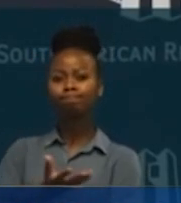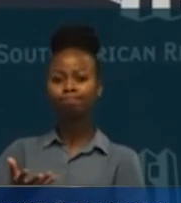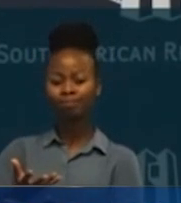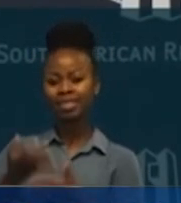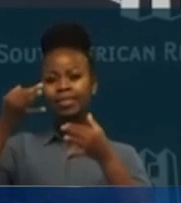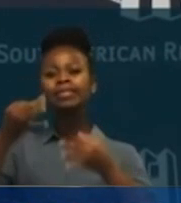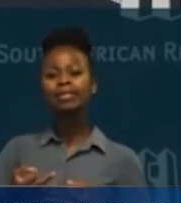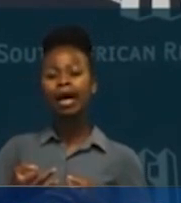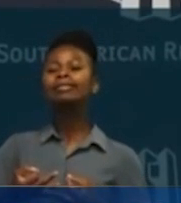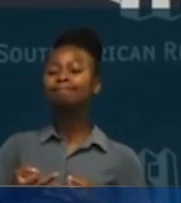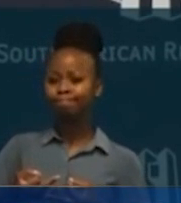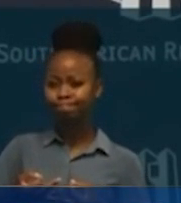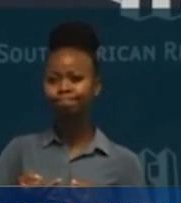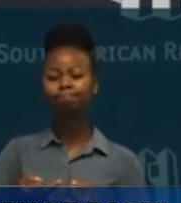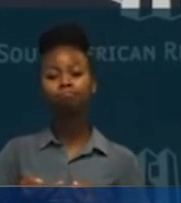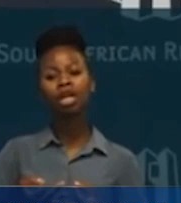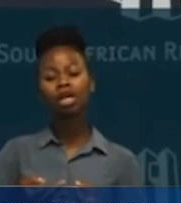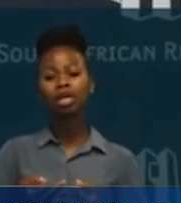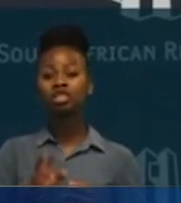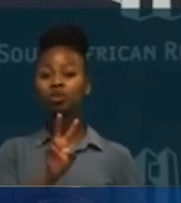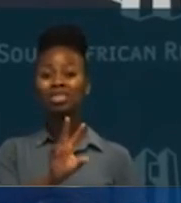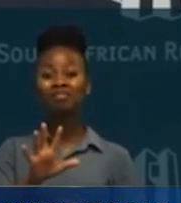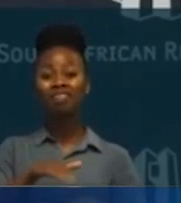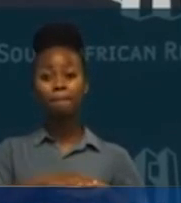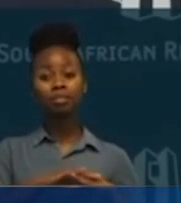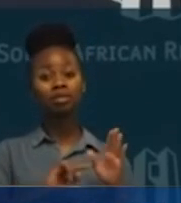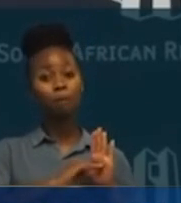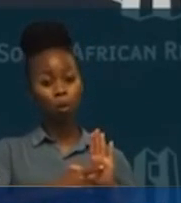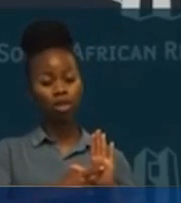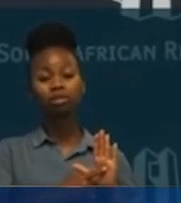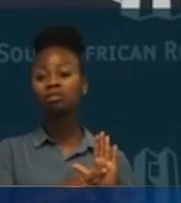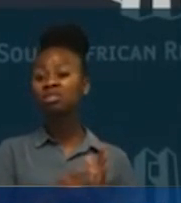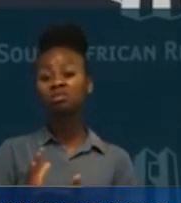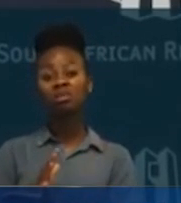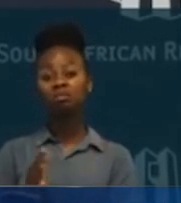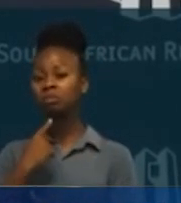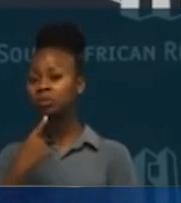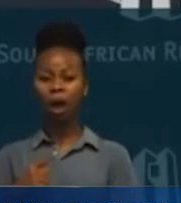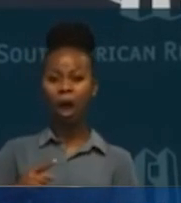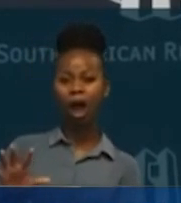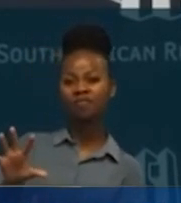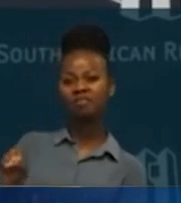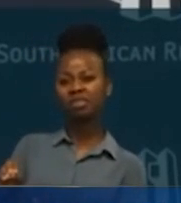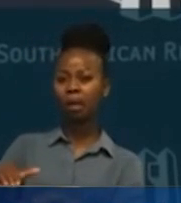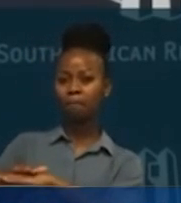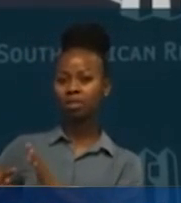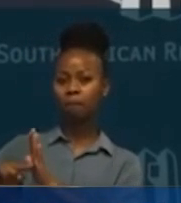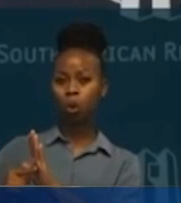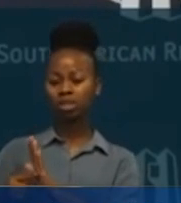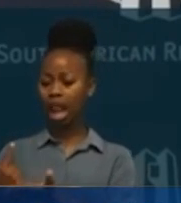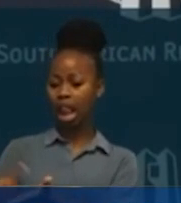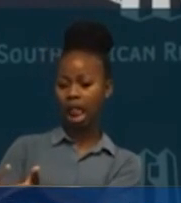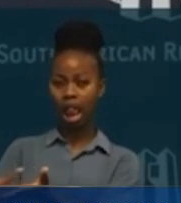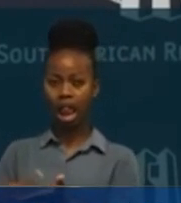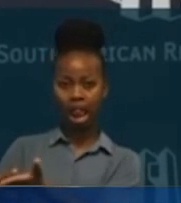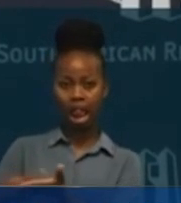unchanged stance, a 25 basis point cut, and a 50 basis point cut. The